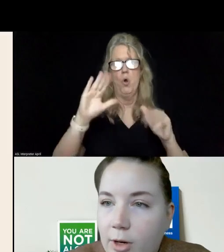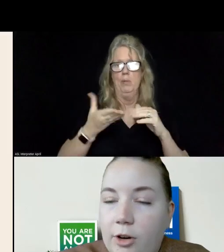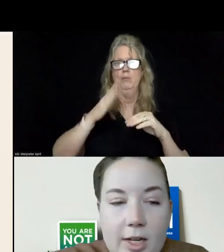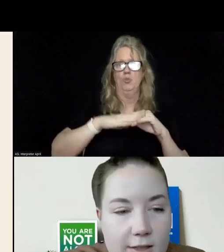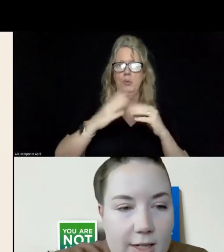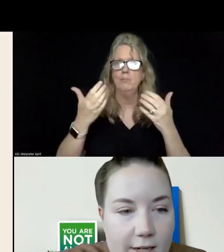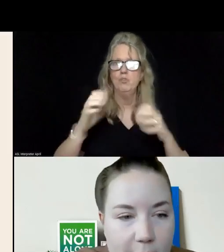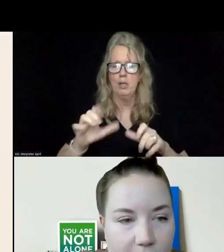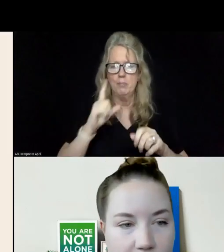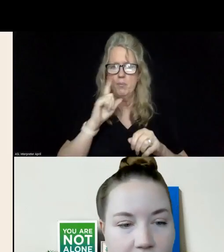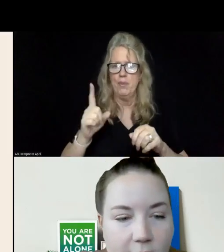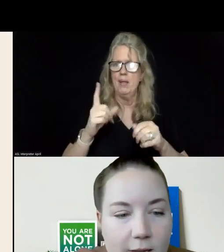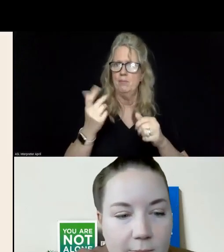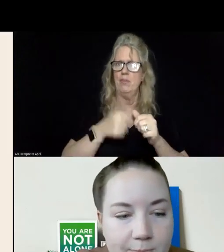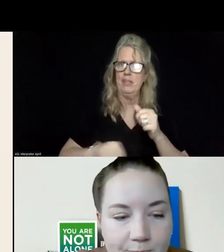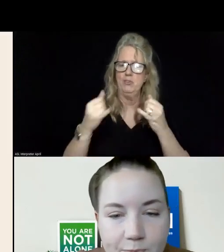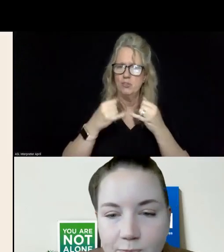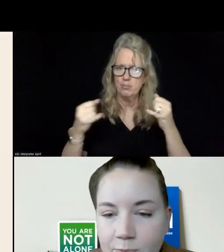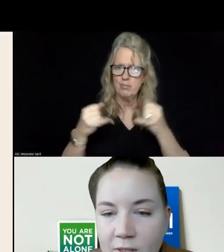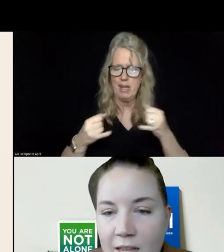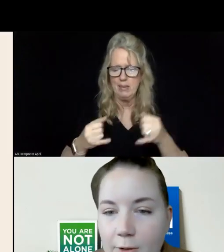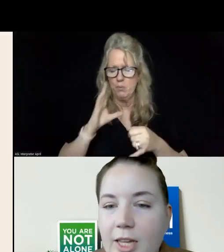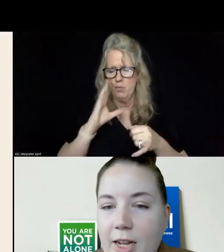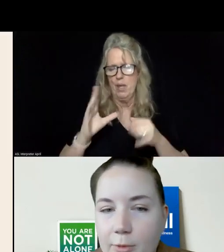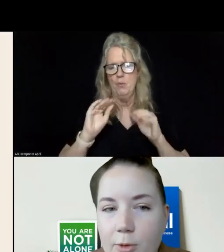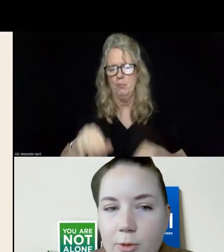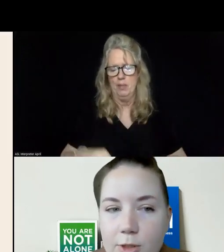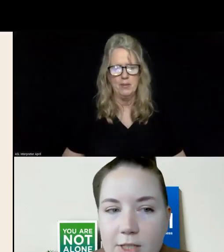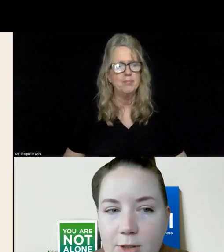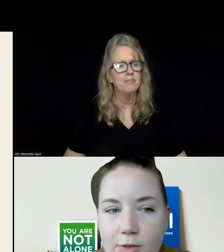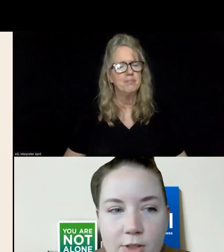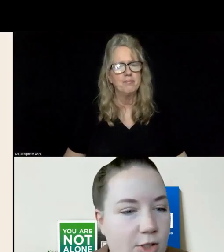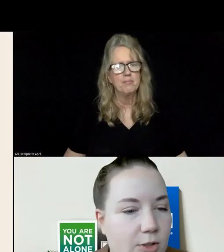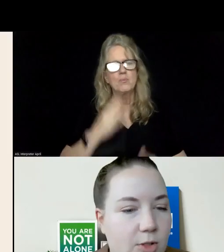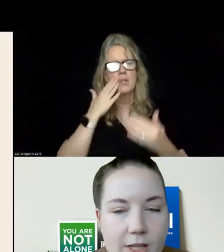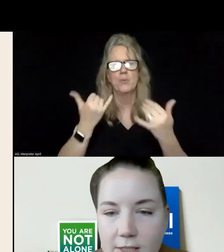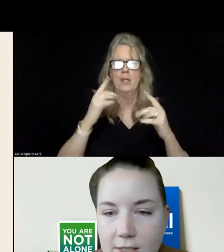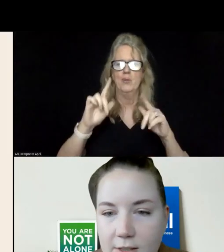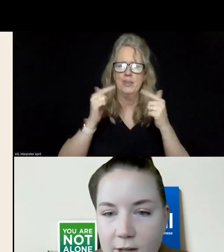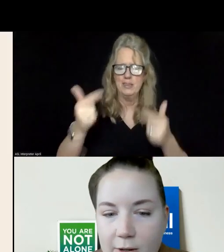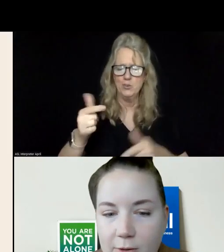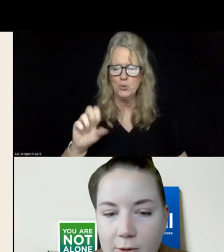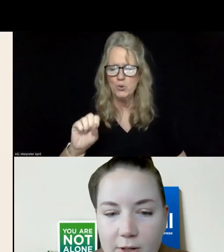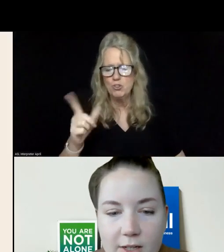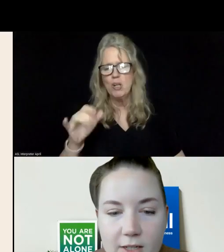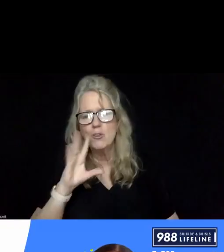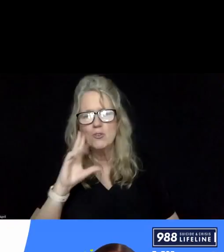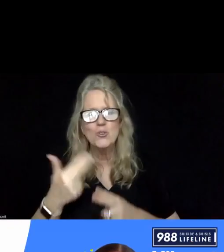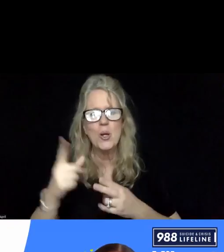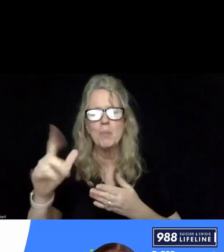a recurring line item in Maine. And with that, I will turn things over to Shelley to talk about New